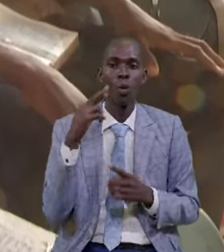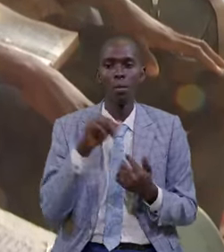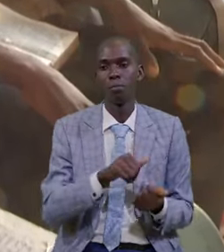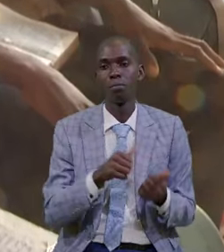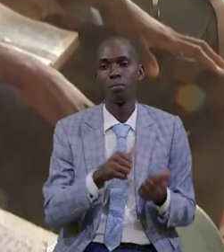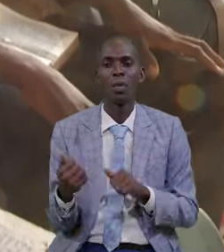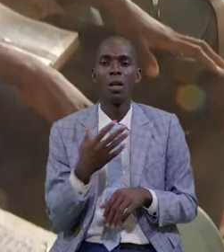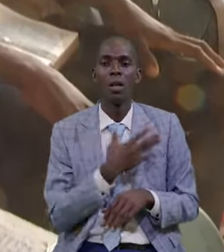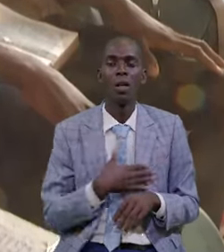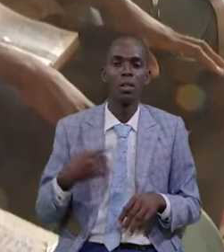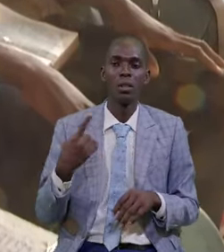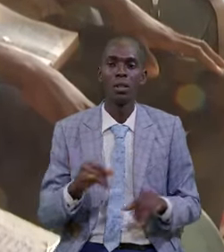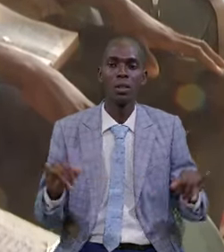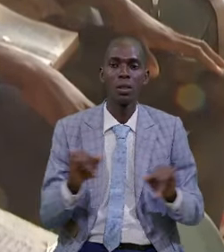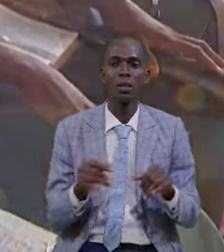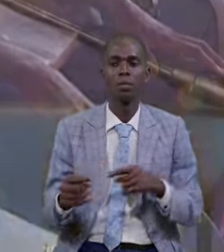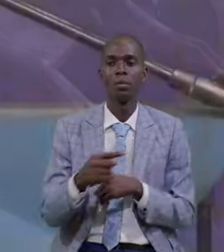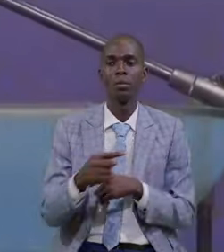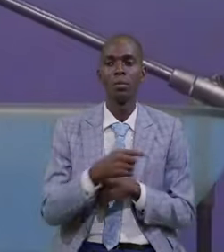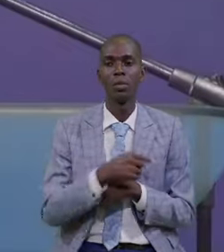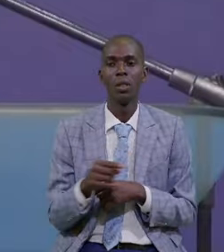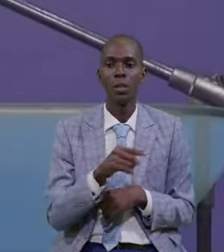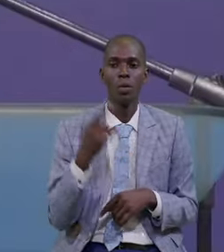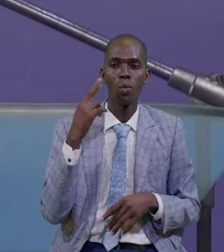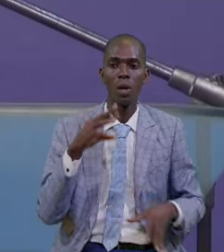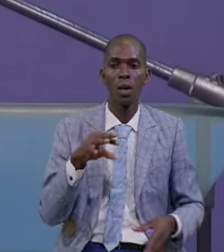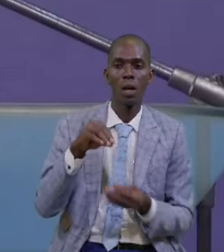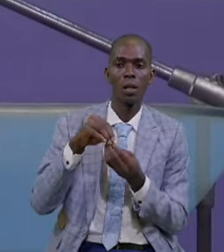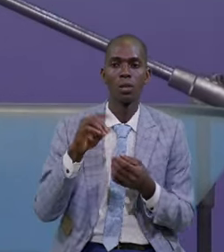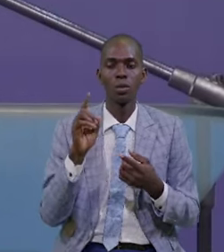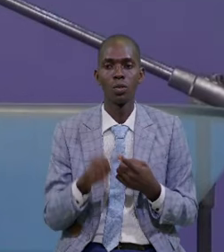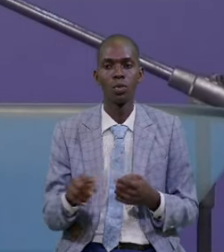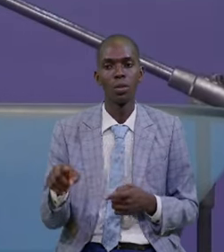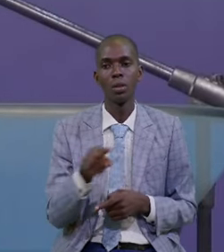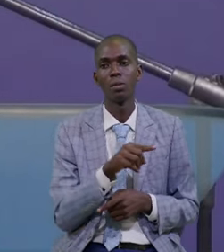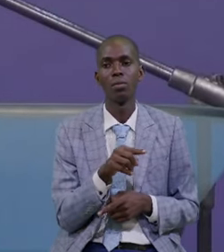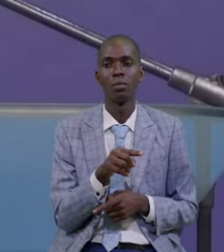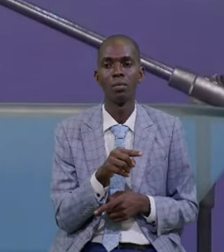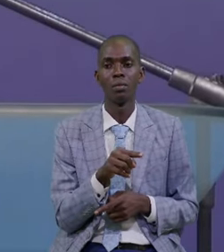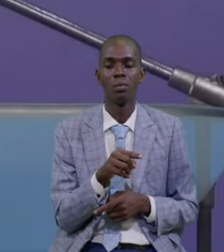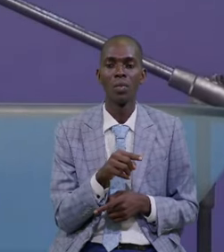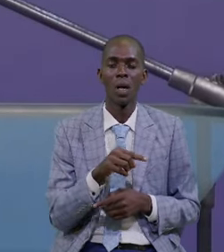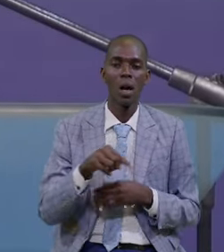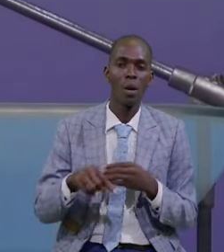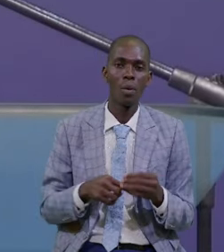the same day there were added unto them about